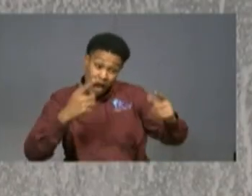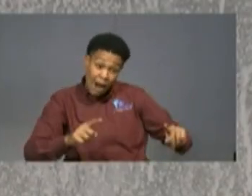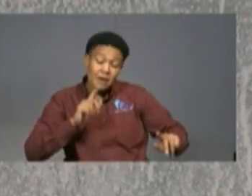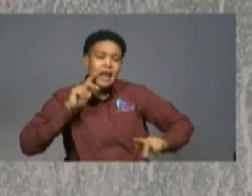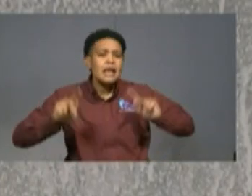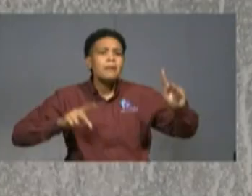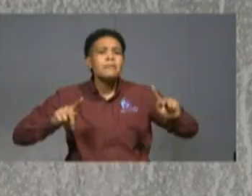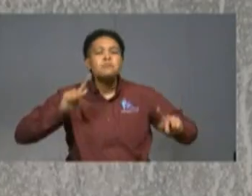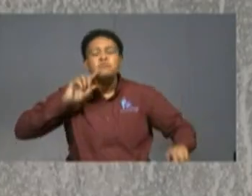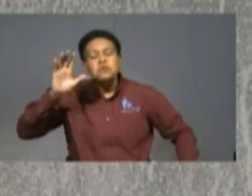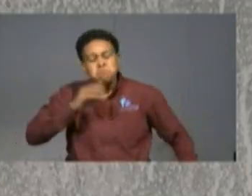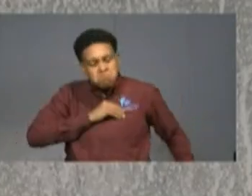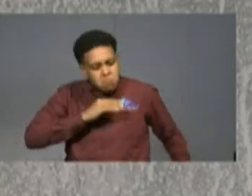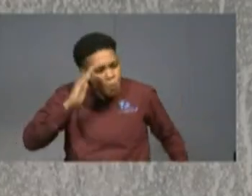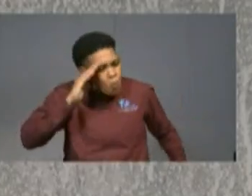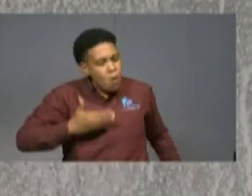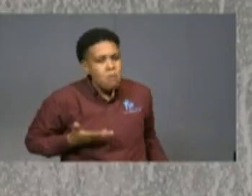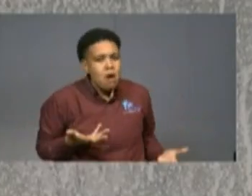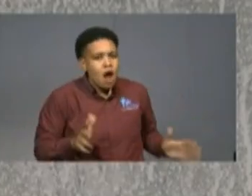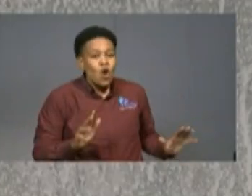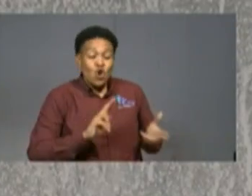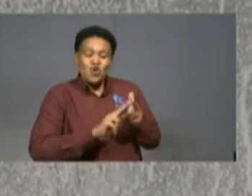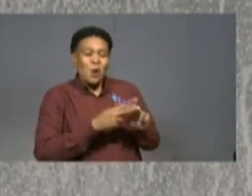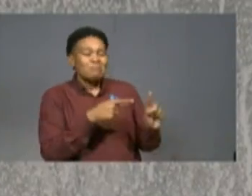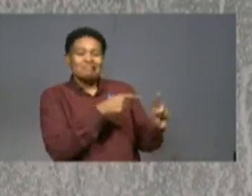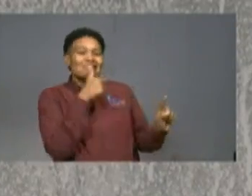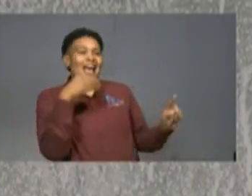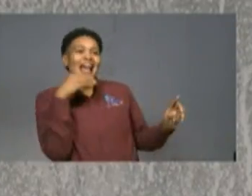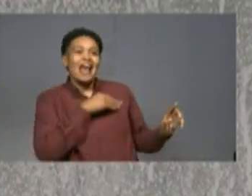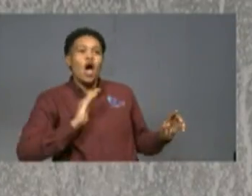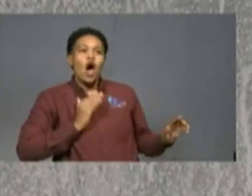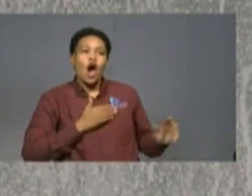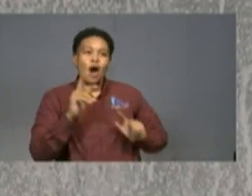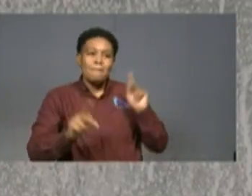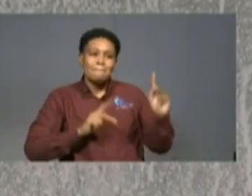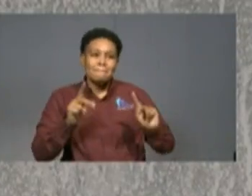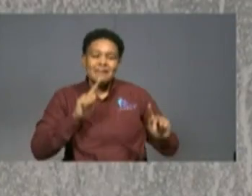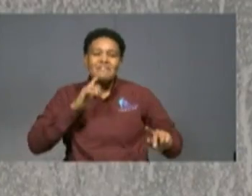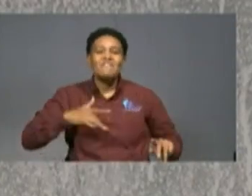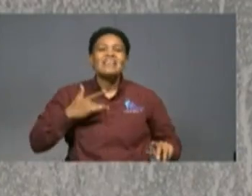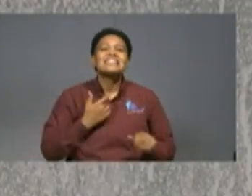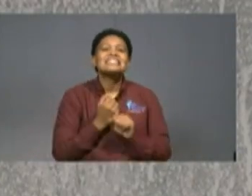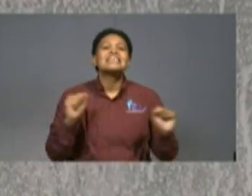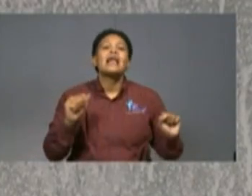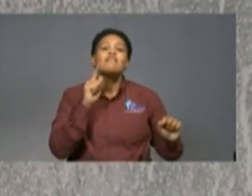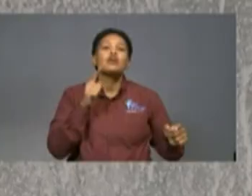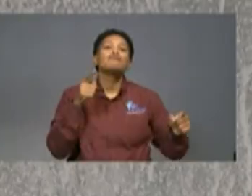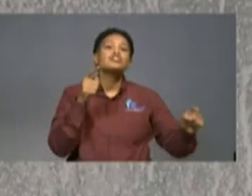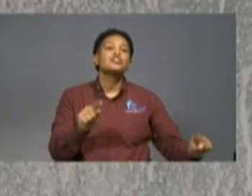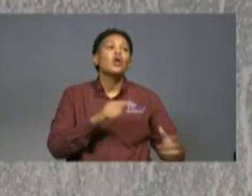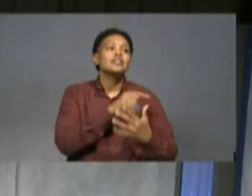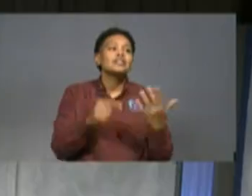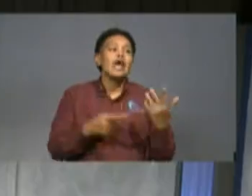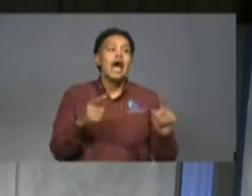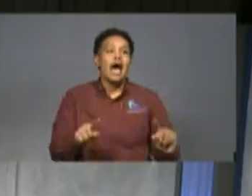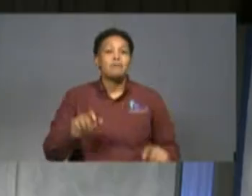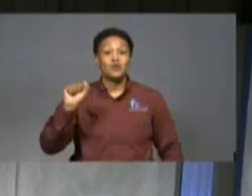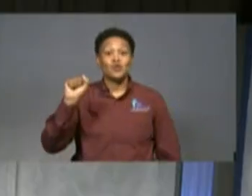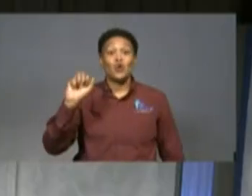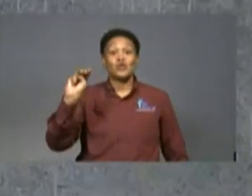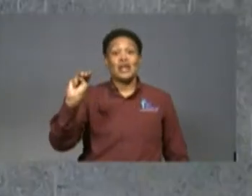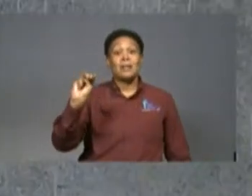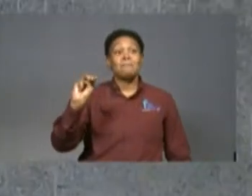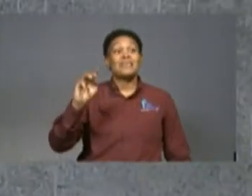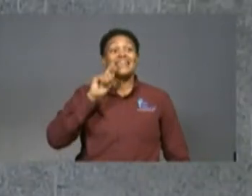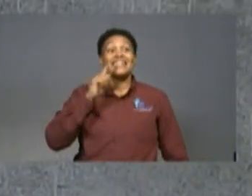people have welcomed them. The numbers don't lie, and our people have felt safe as a result of them. And social media,